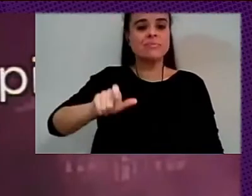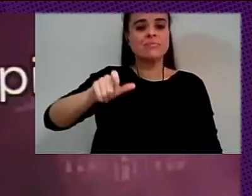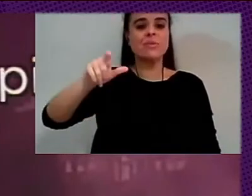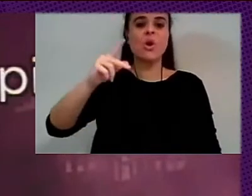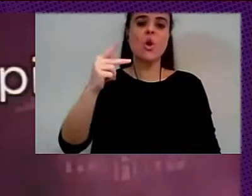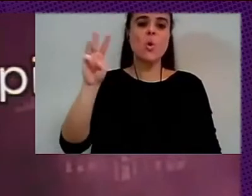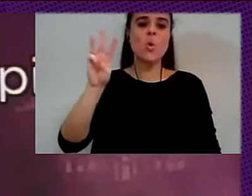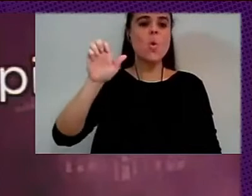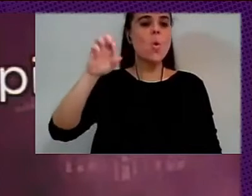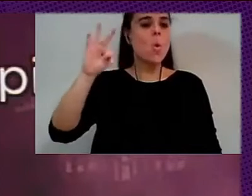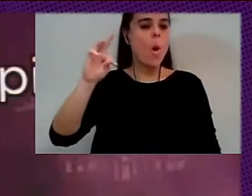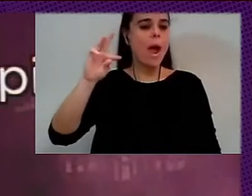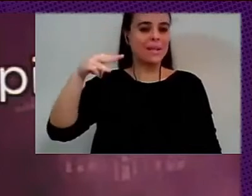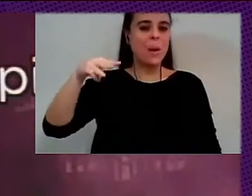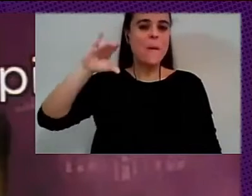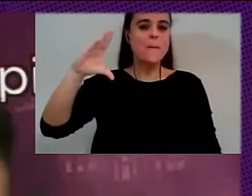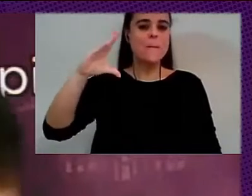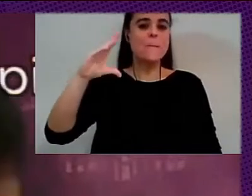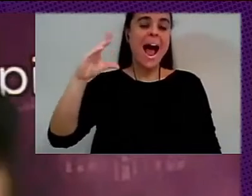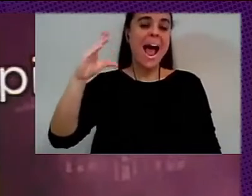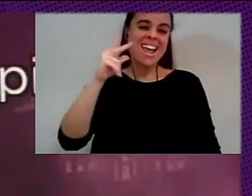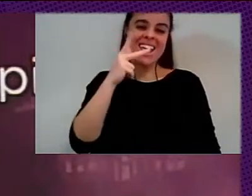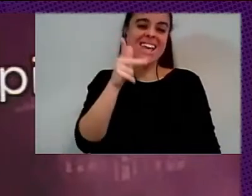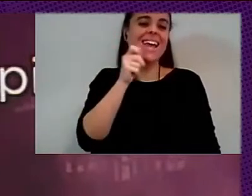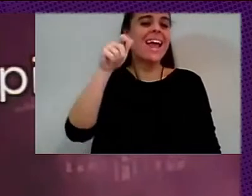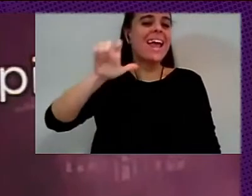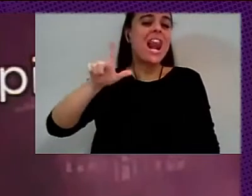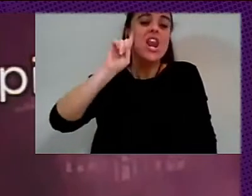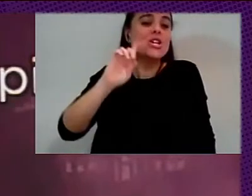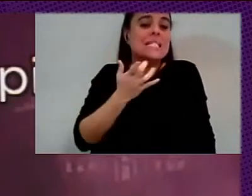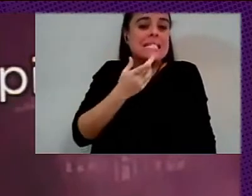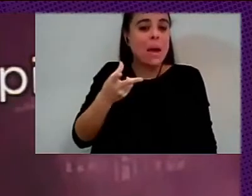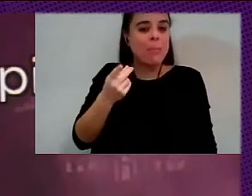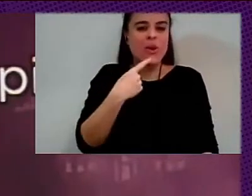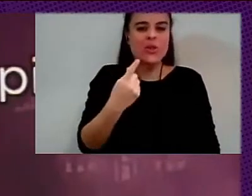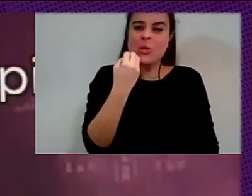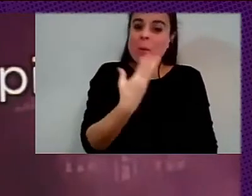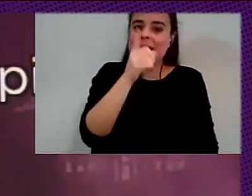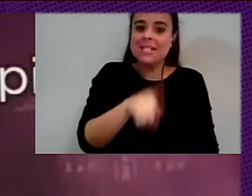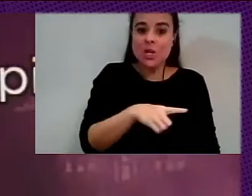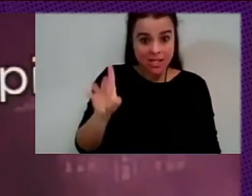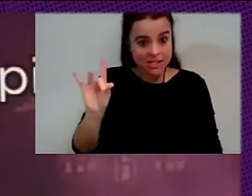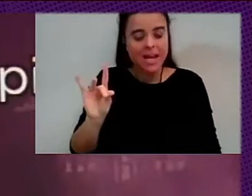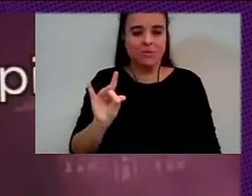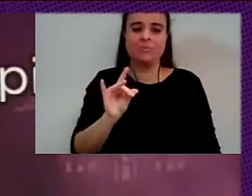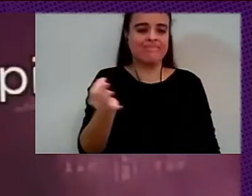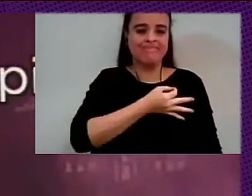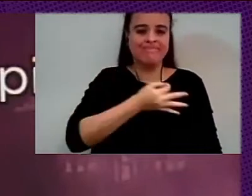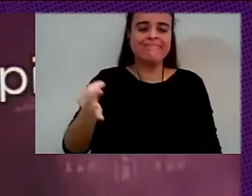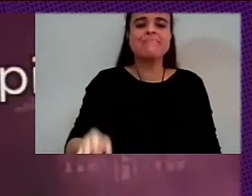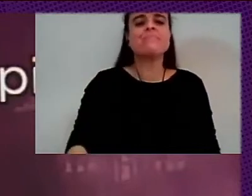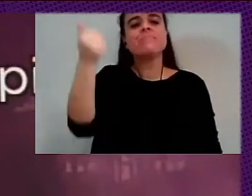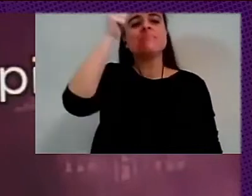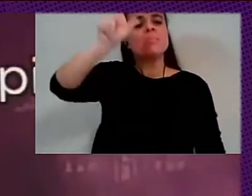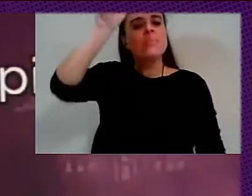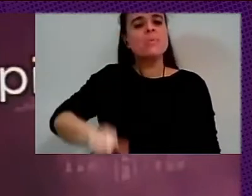properly Kwet. Saying your name. Kwet, sorry about that. Michael Kwet is a visiting fellow at Yale University. He's